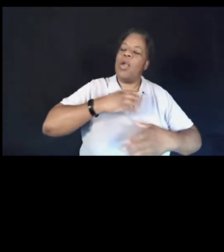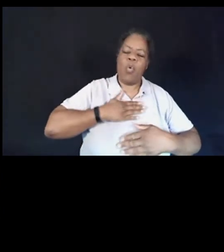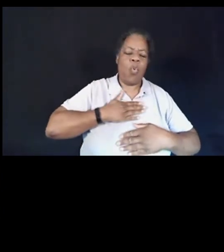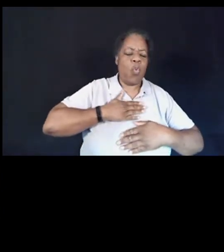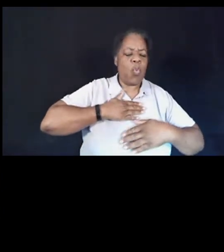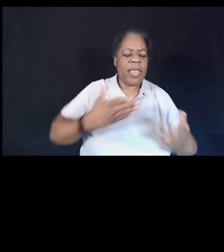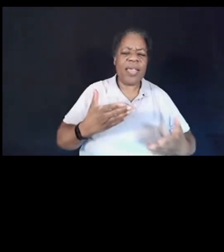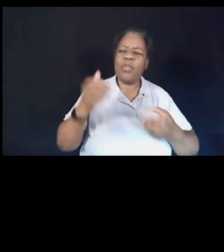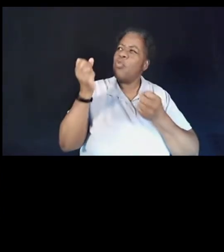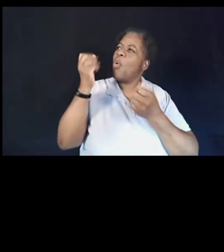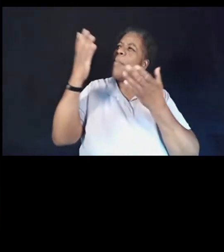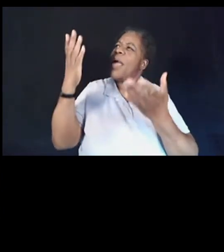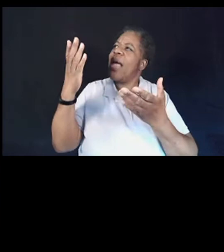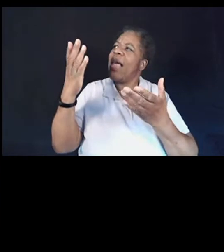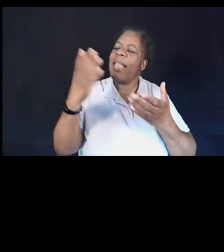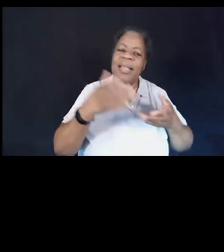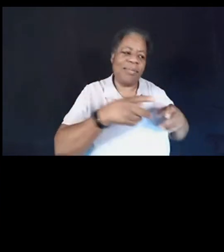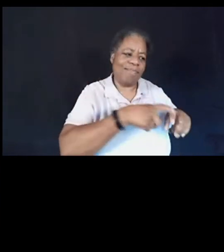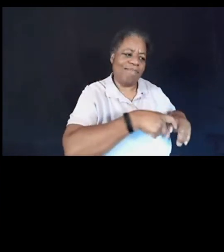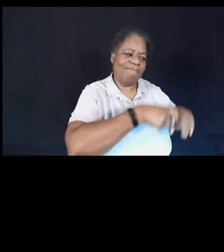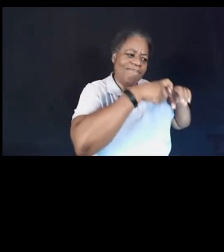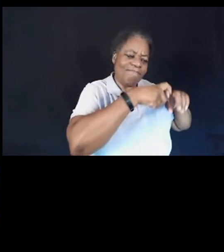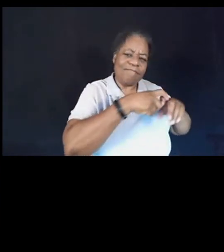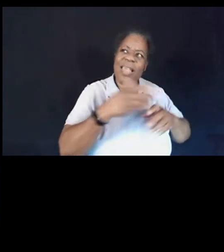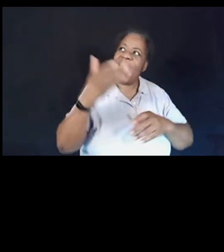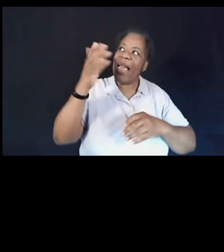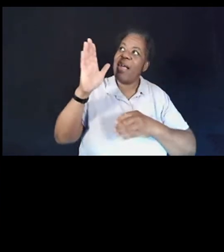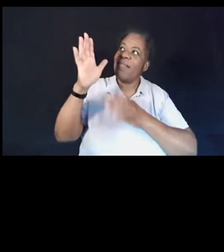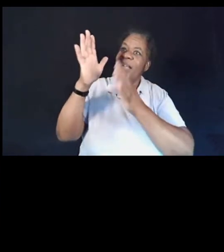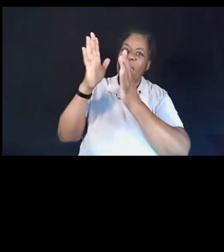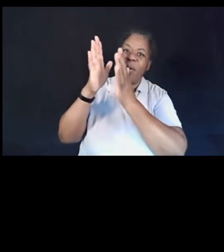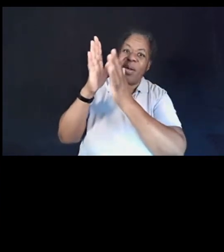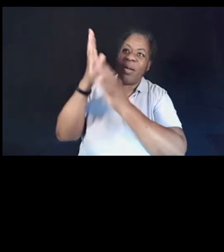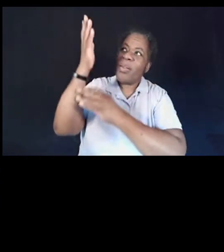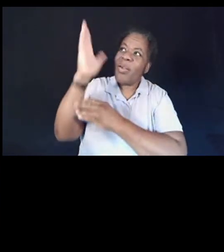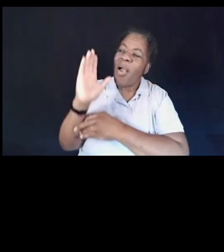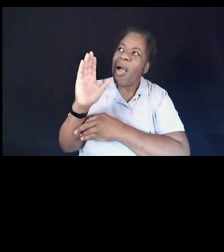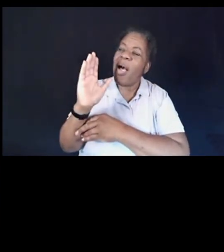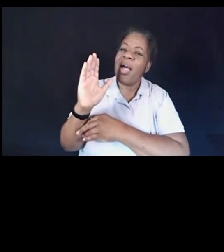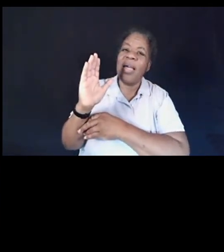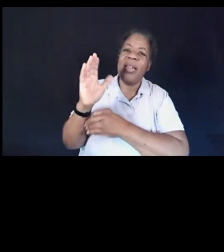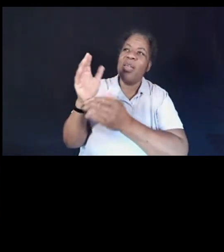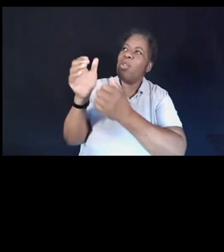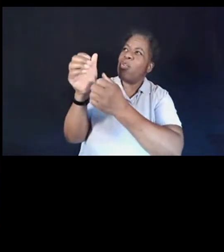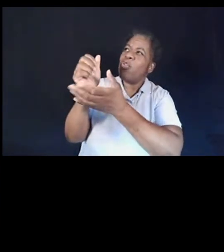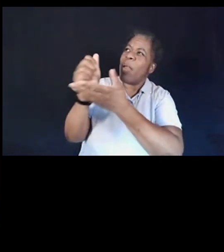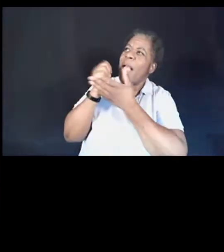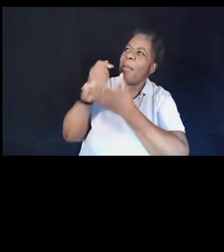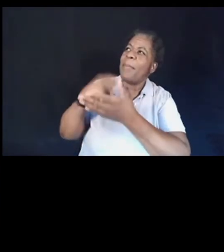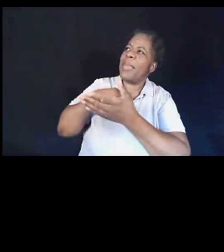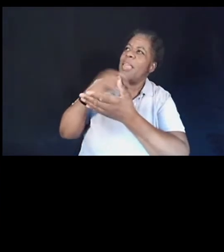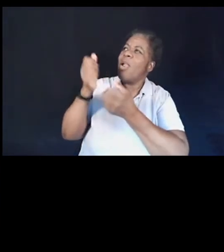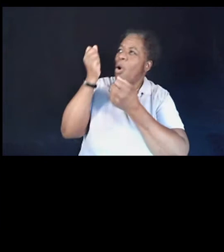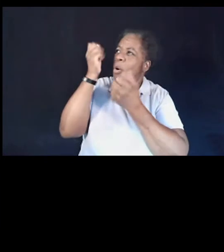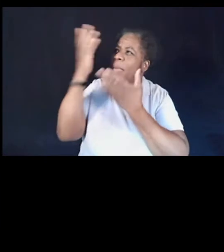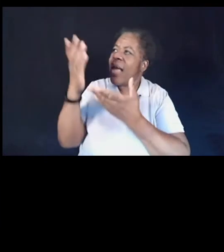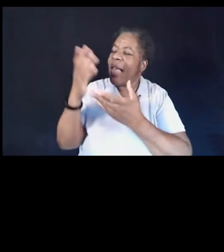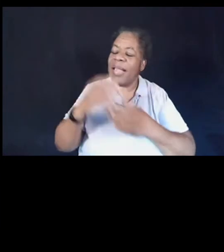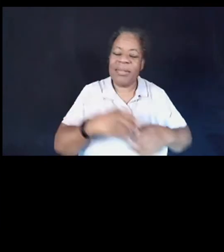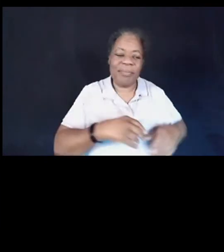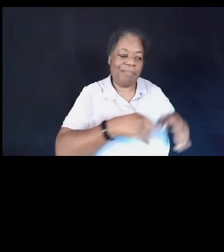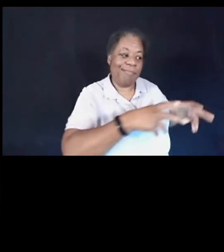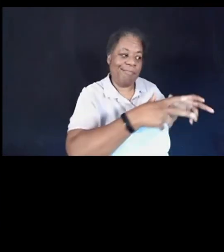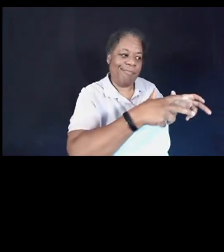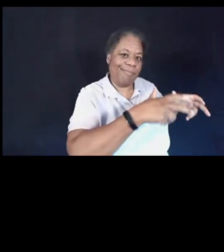to change him from the inside out and make him willing to obey God, which is fascinating. And then he says, "Then I will teach your ways to rebels and they will return